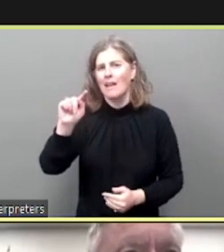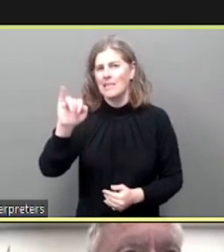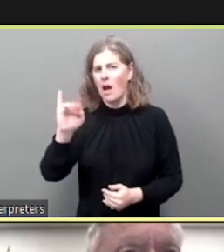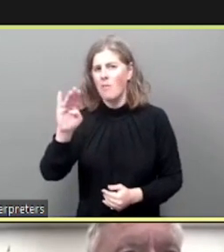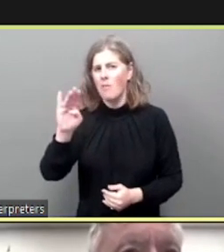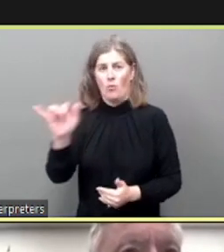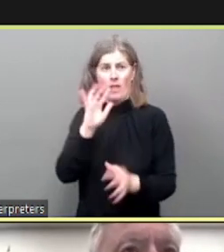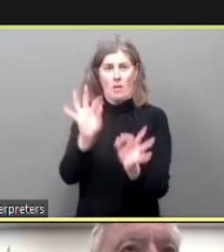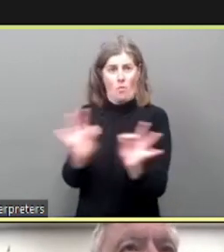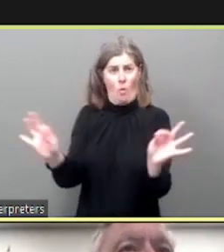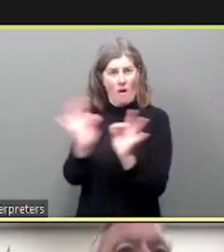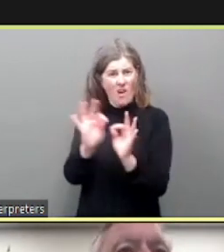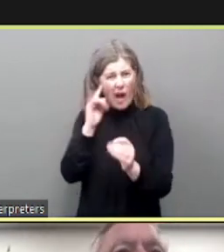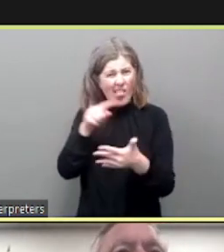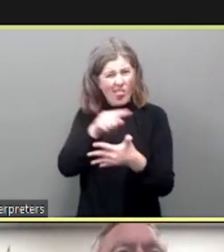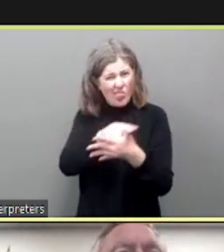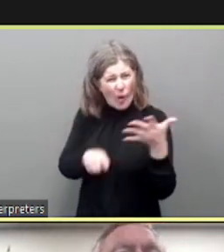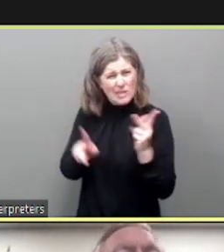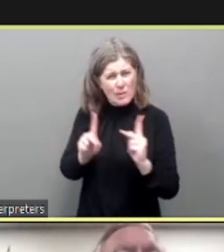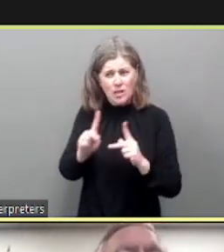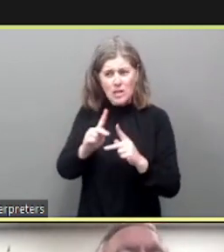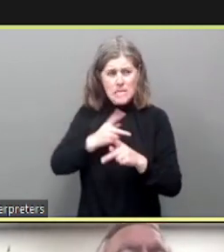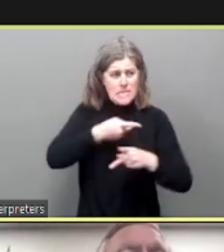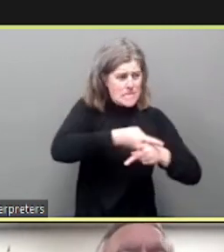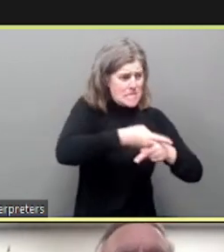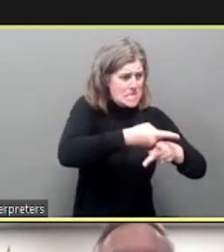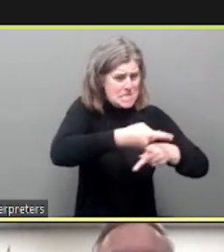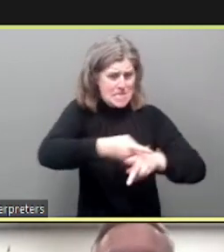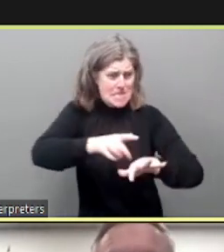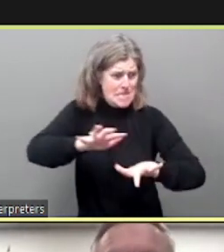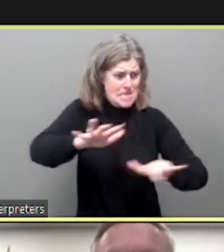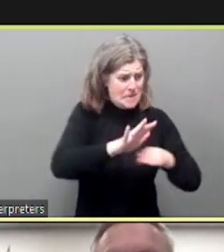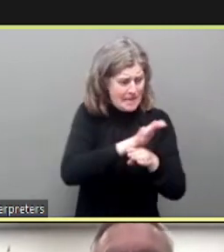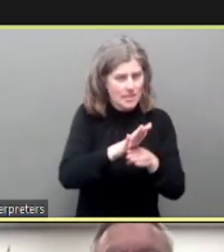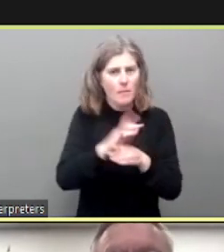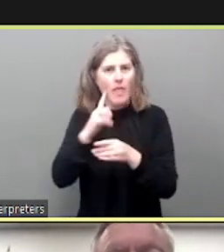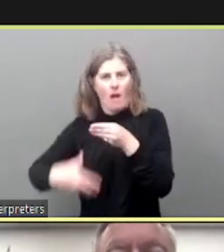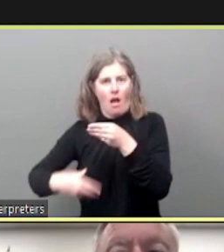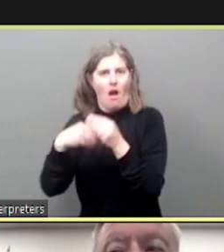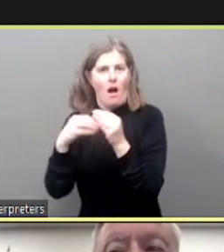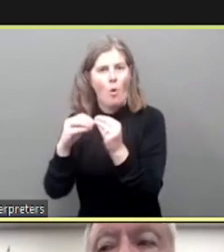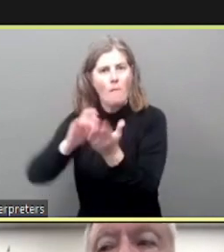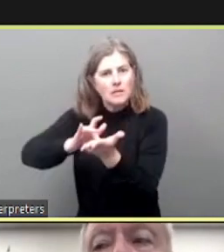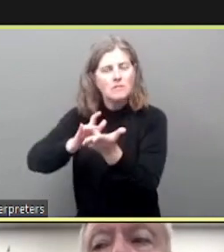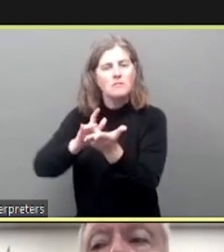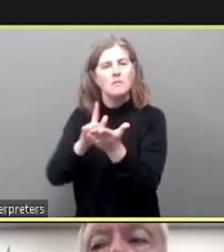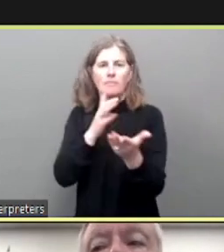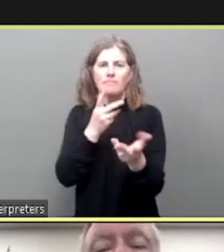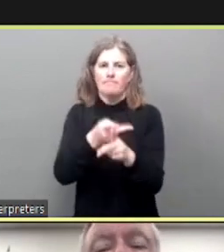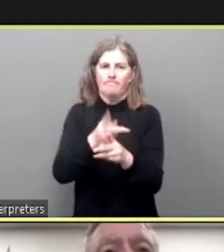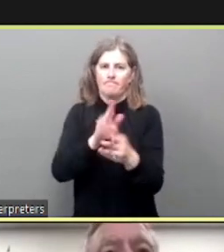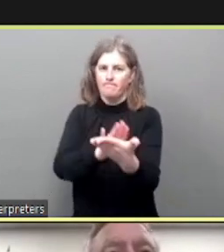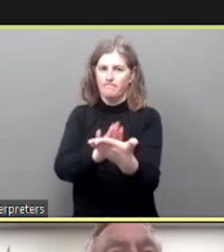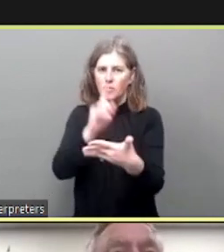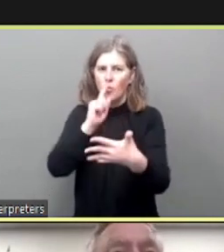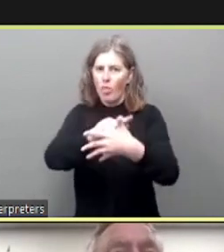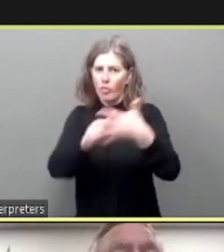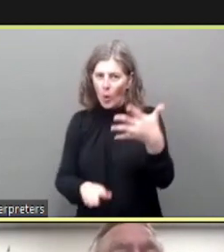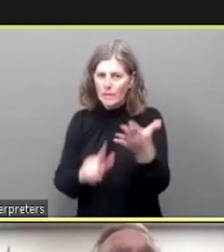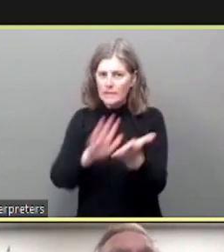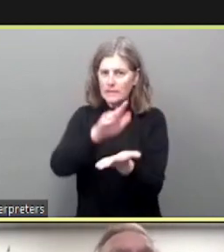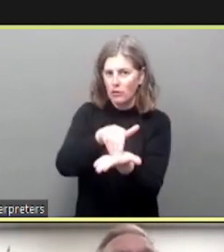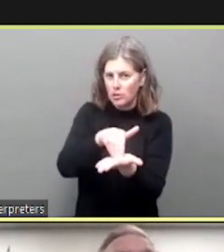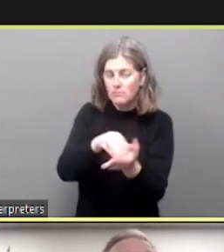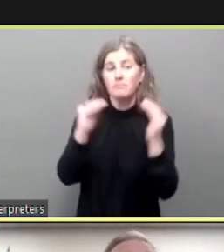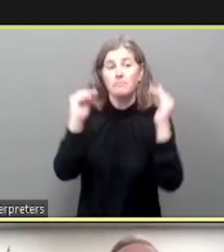these people are darn busy taking care of so many different patients and so many sick people in their hospitals. Next slide,